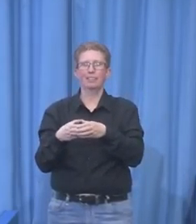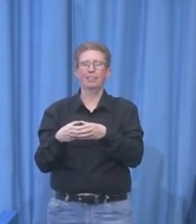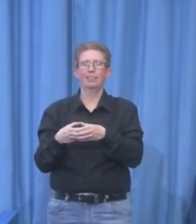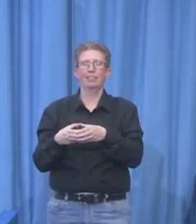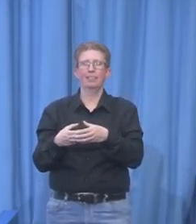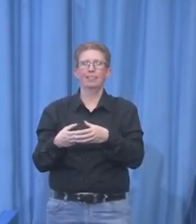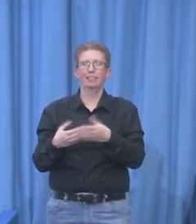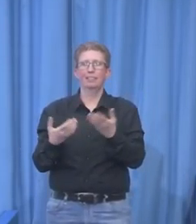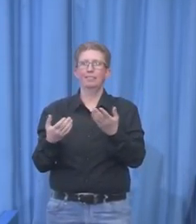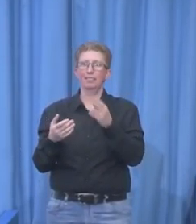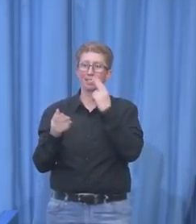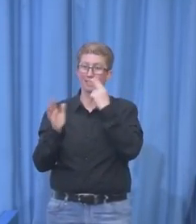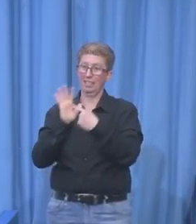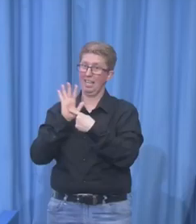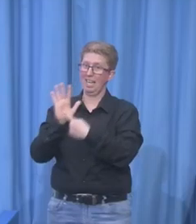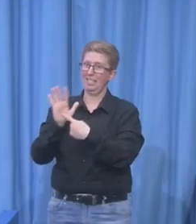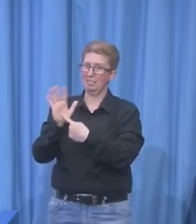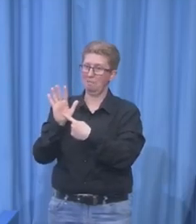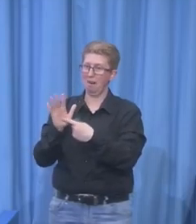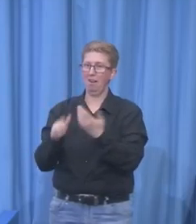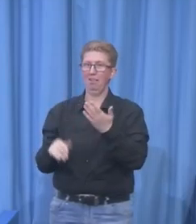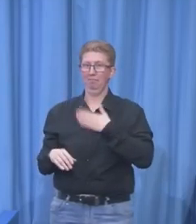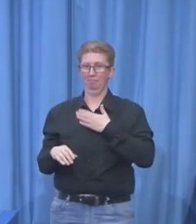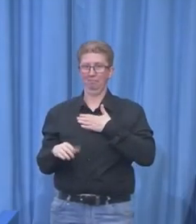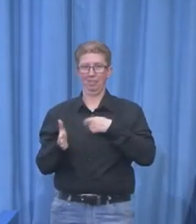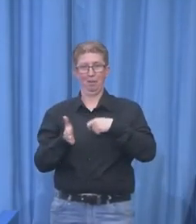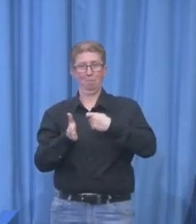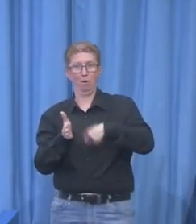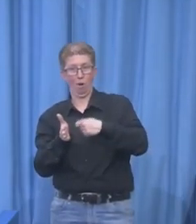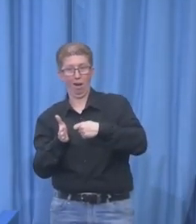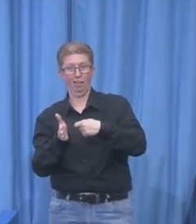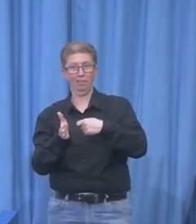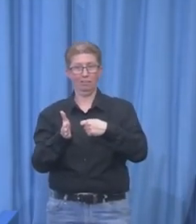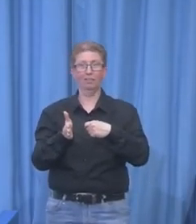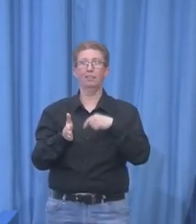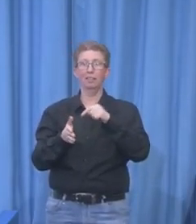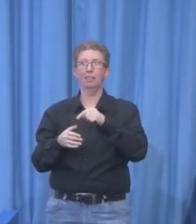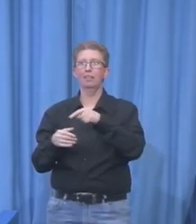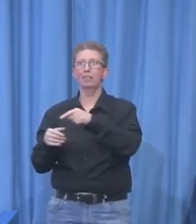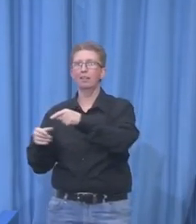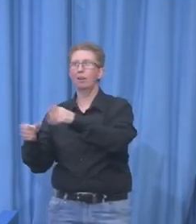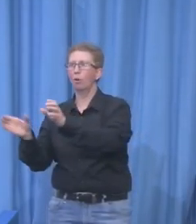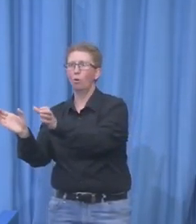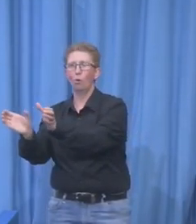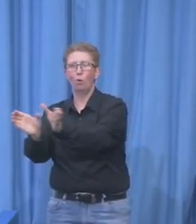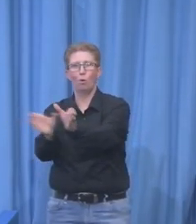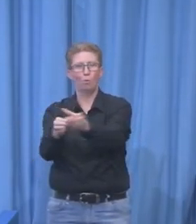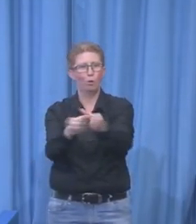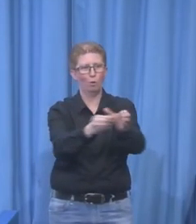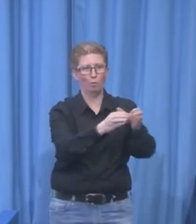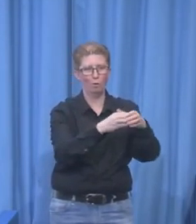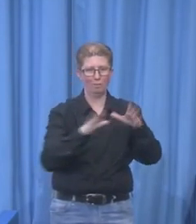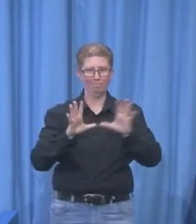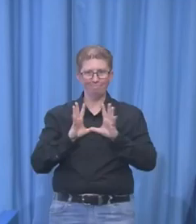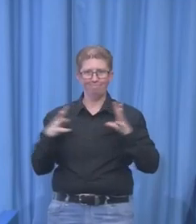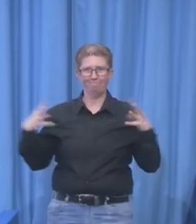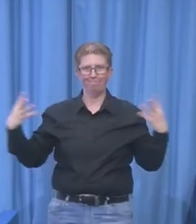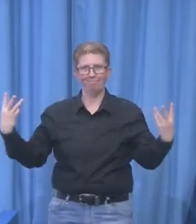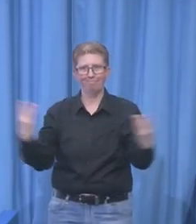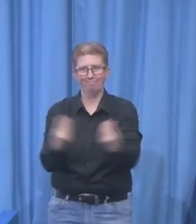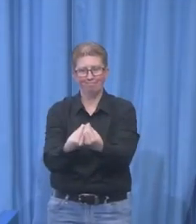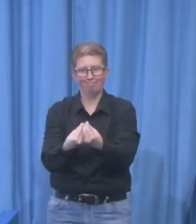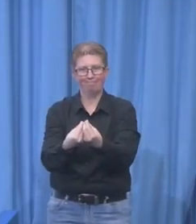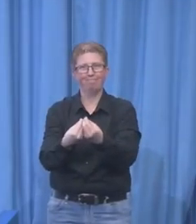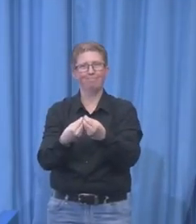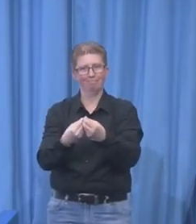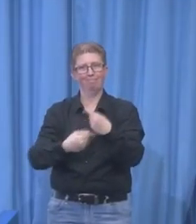saying to a couple groups, let's work on something. But what they really do they go back, they take the problem, and they take it